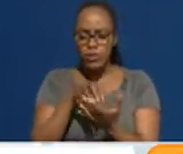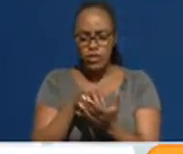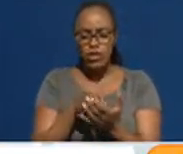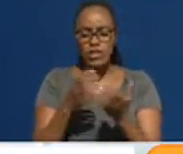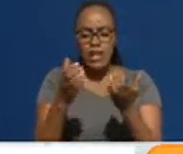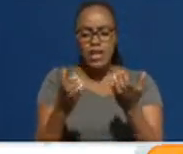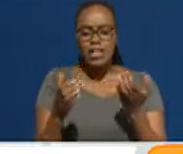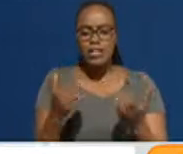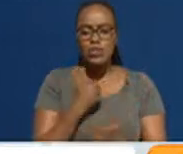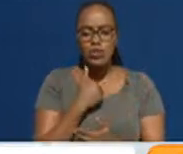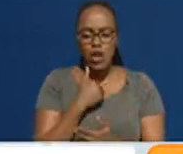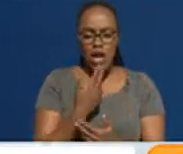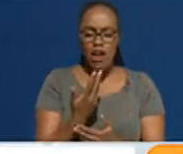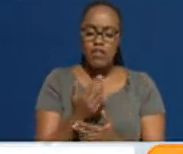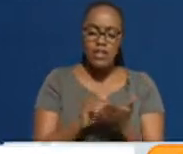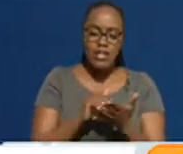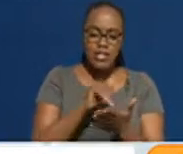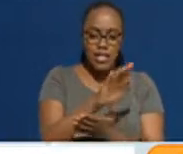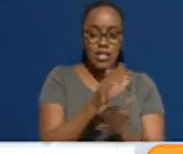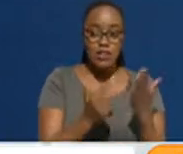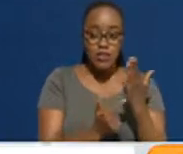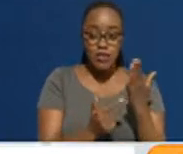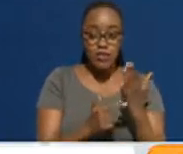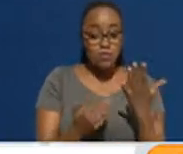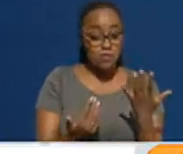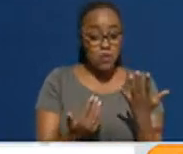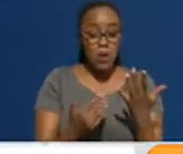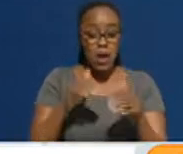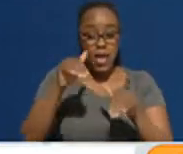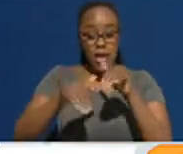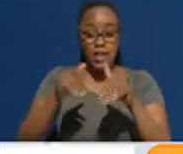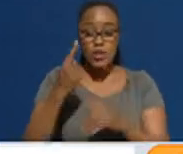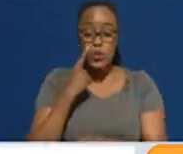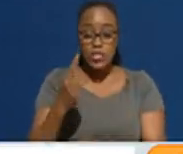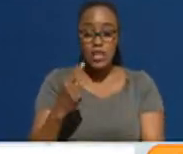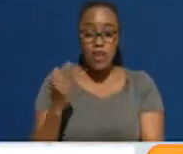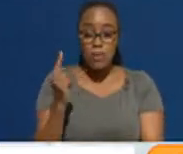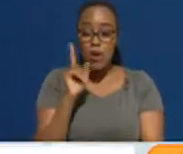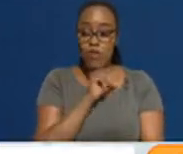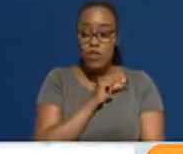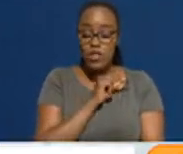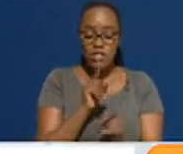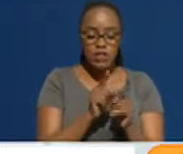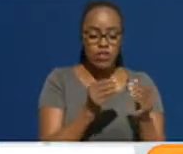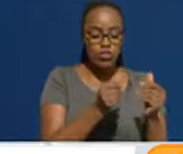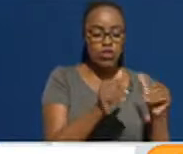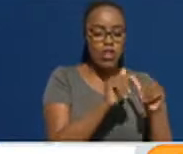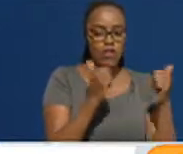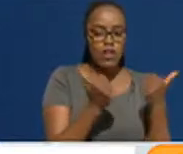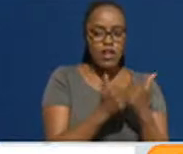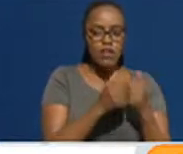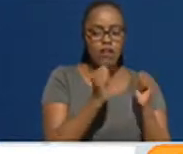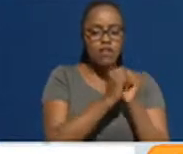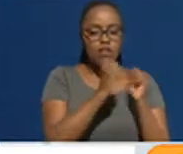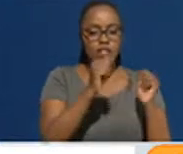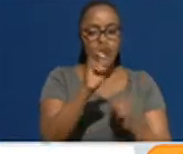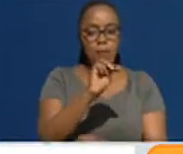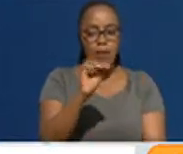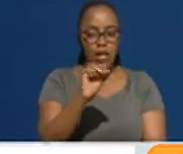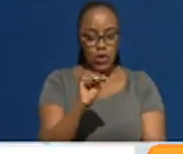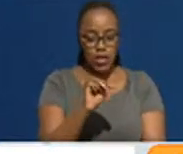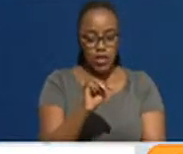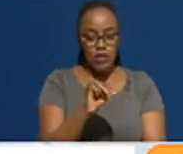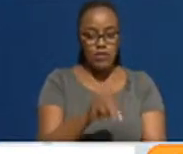we also need to have electronic transmission for our polls. Look at this. I've just finished sorting out my agents. It's cost me 15 million bob. I